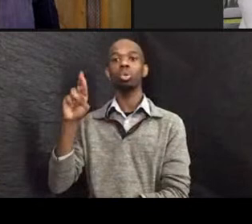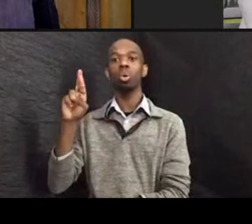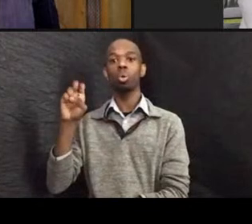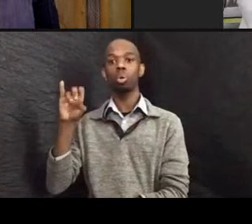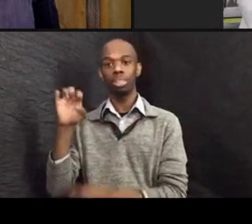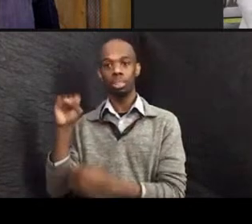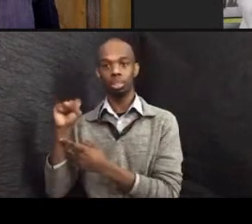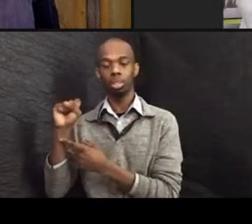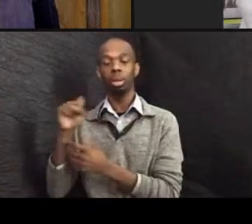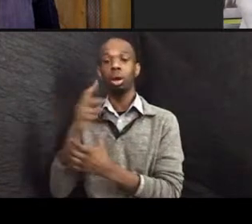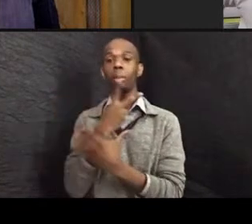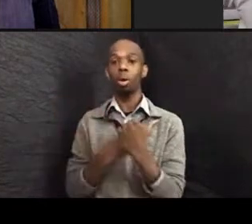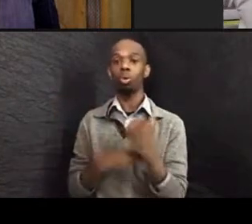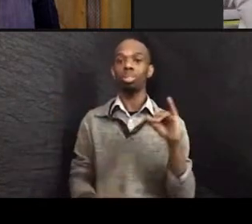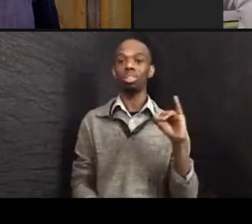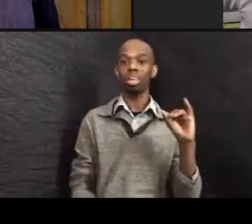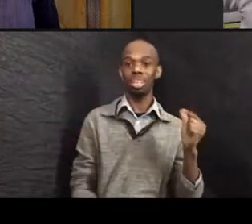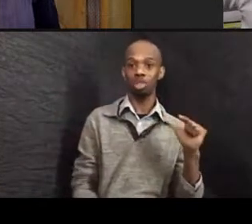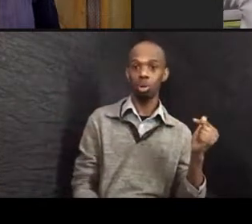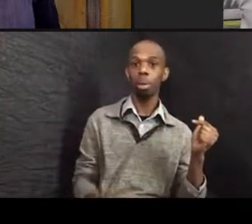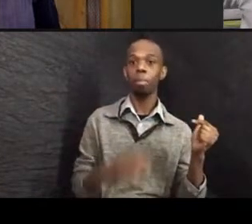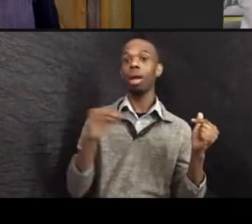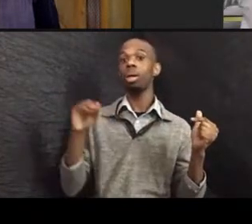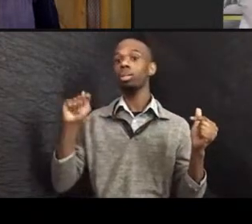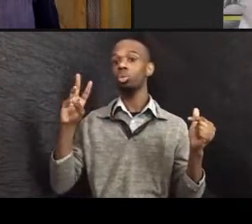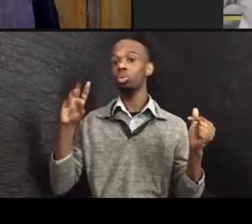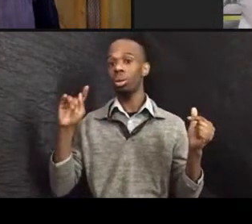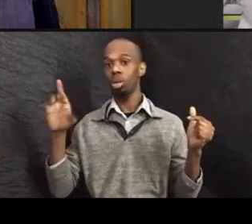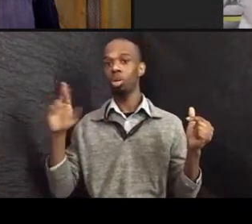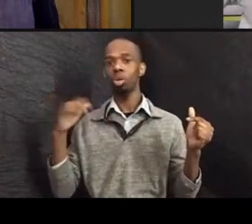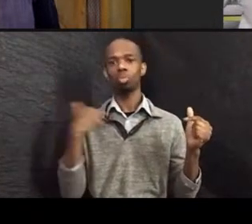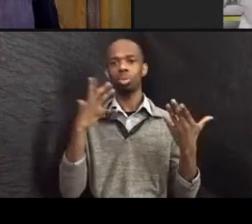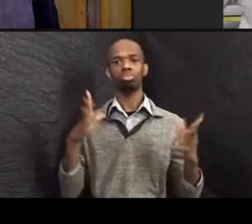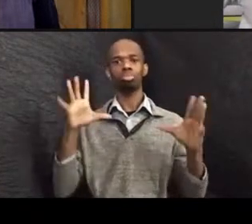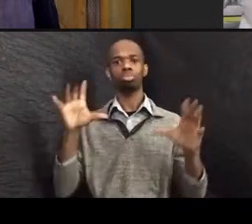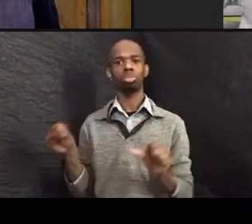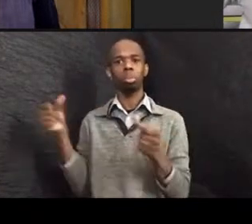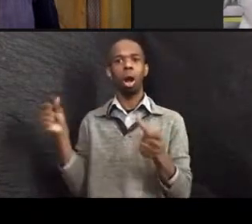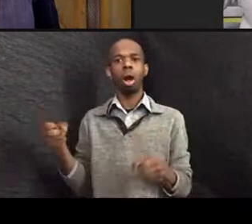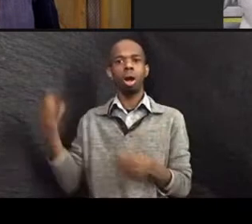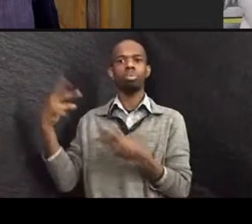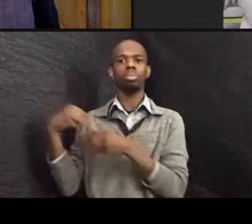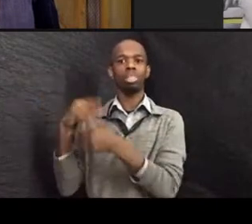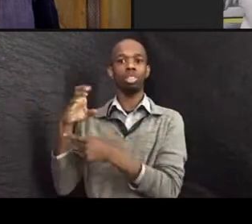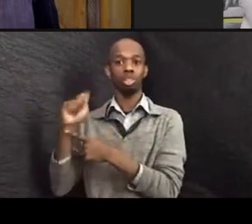and Twitter links are in the chat and also in the description of this video.